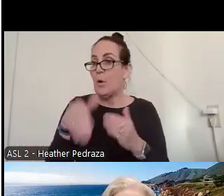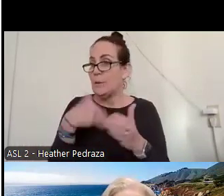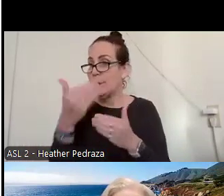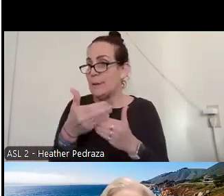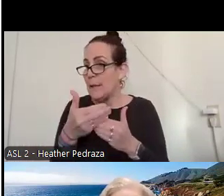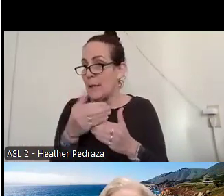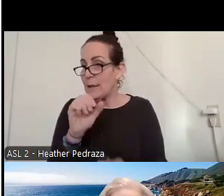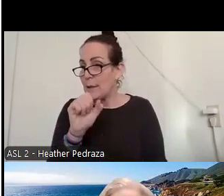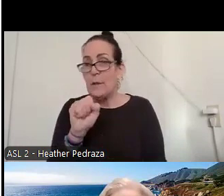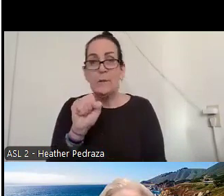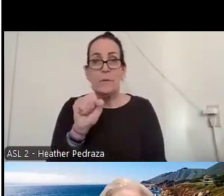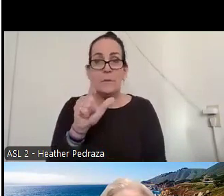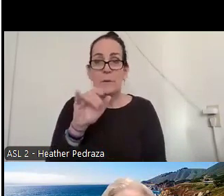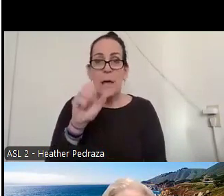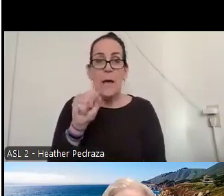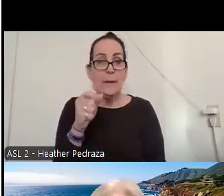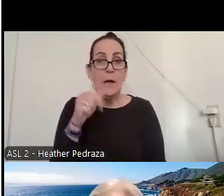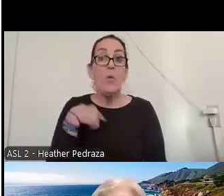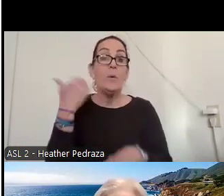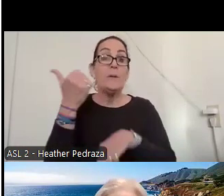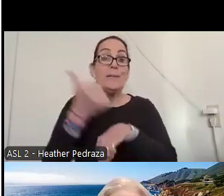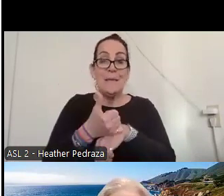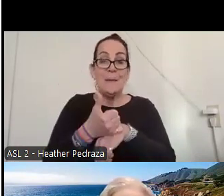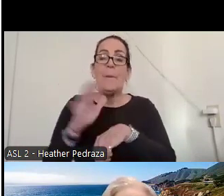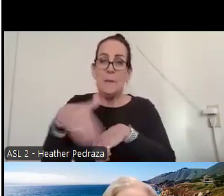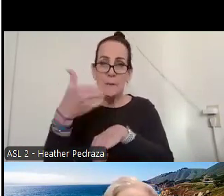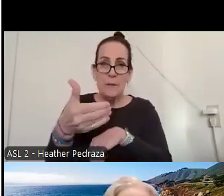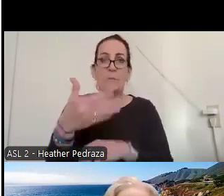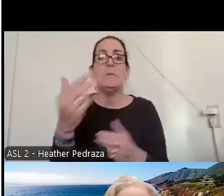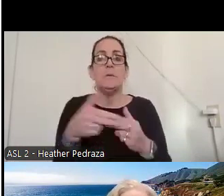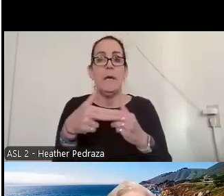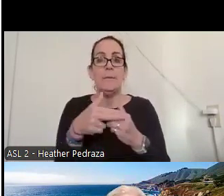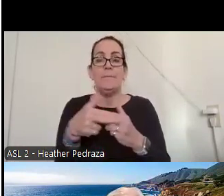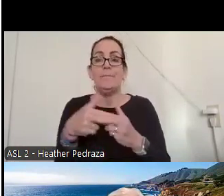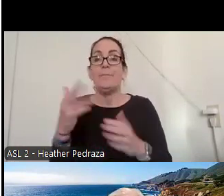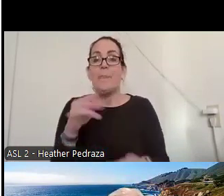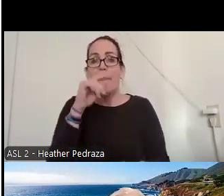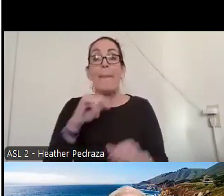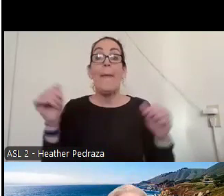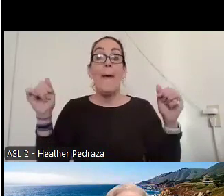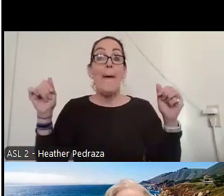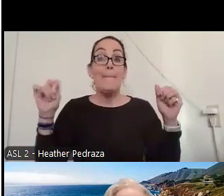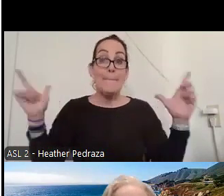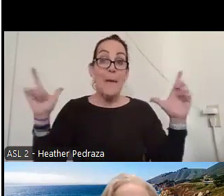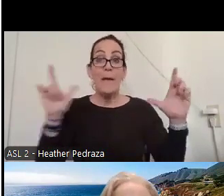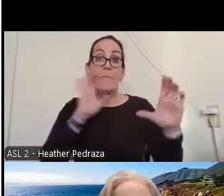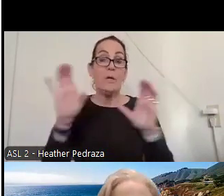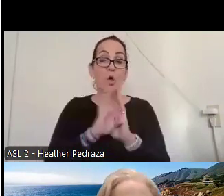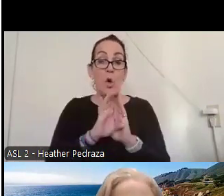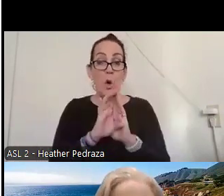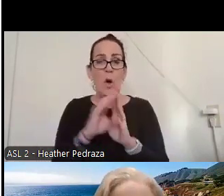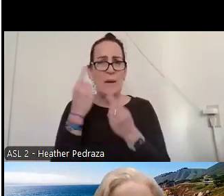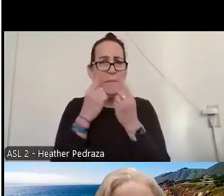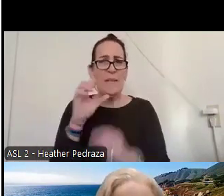I'm going to set the state, next slide. the big picture, and I think Susan